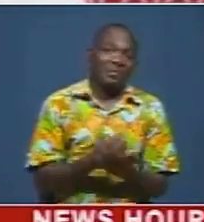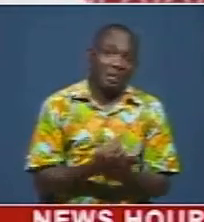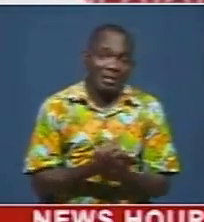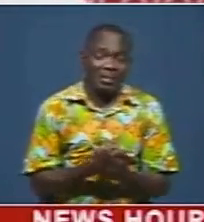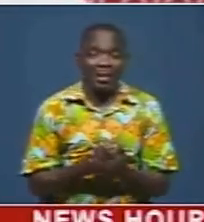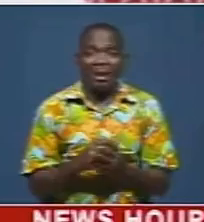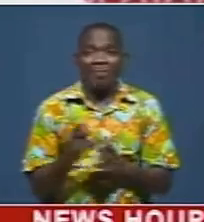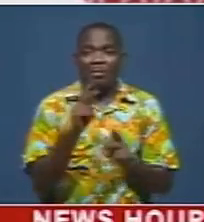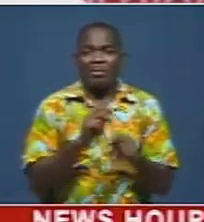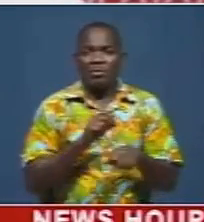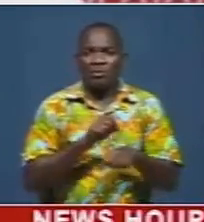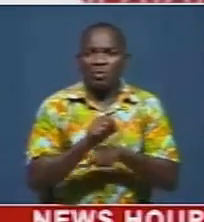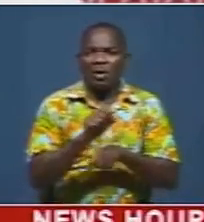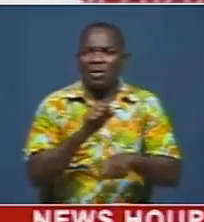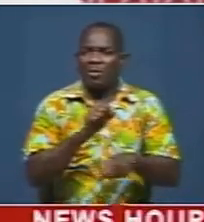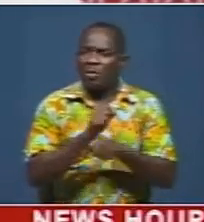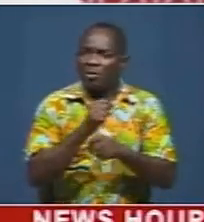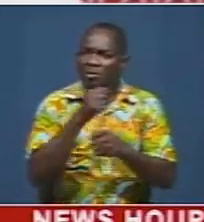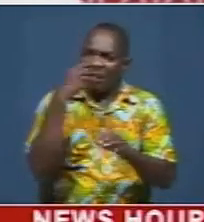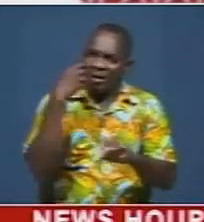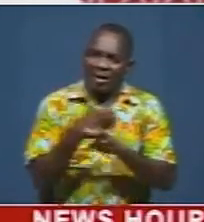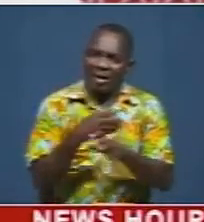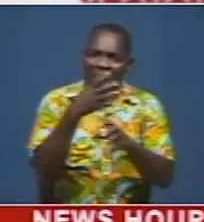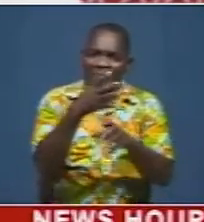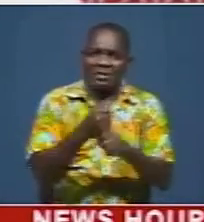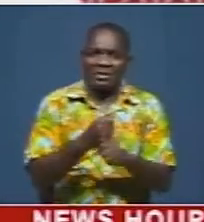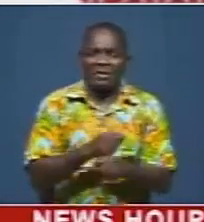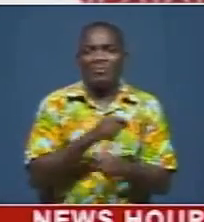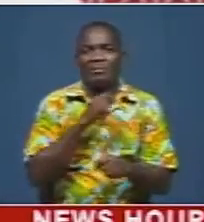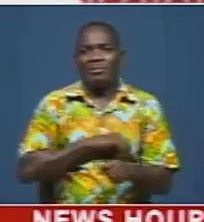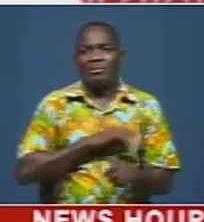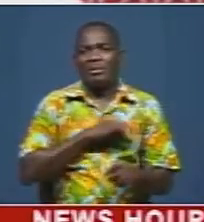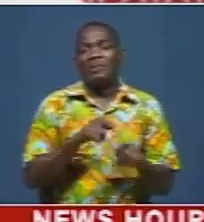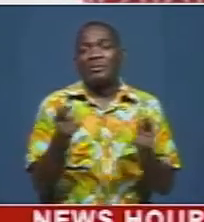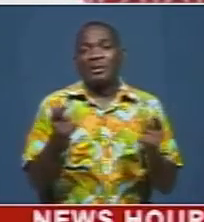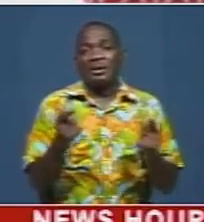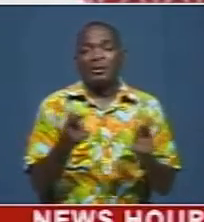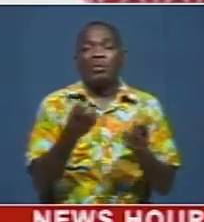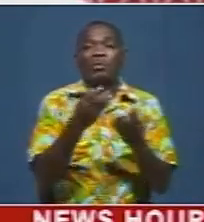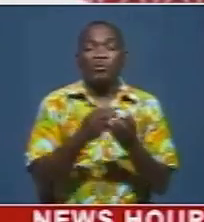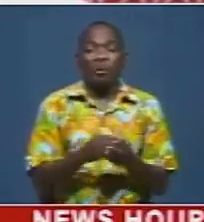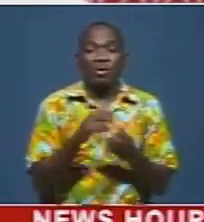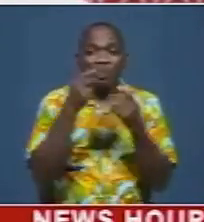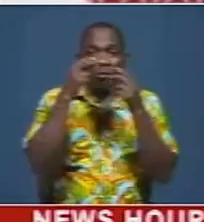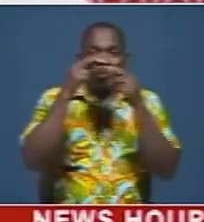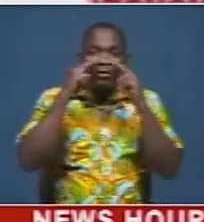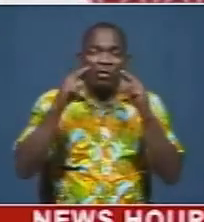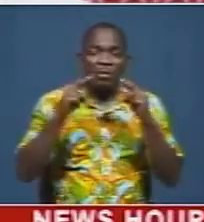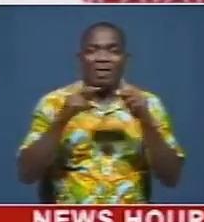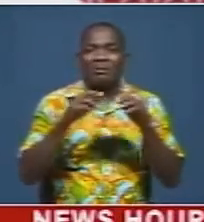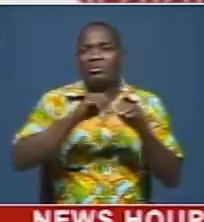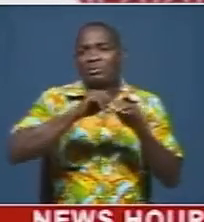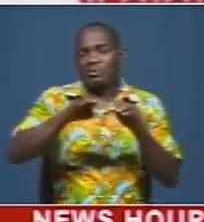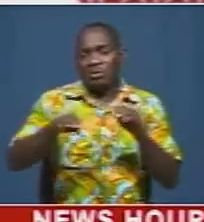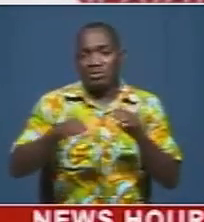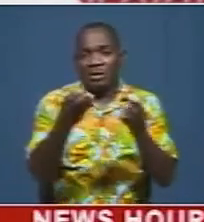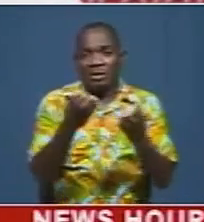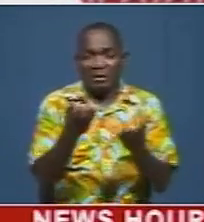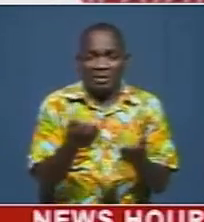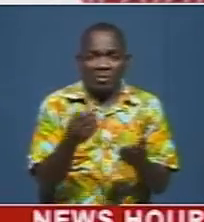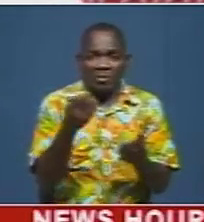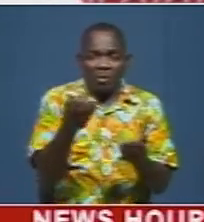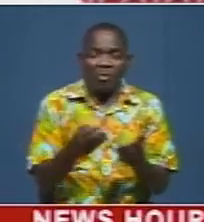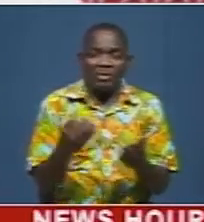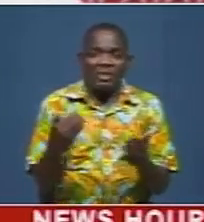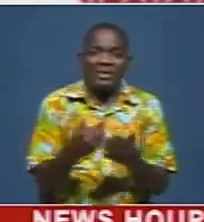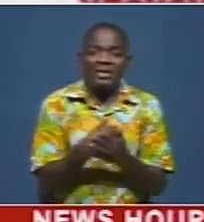hard work pays and theft or corruption is punished. We want a new kind of leadership that grows towards its vision and